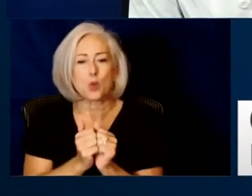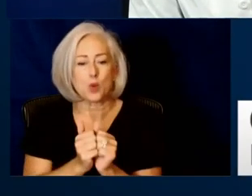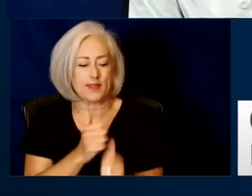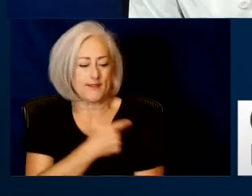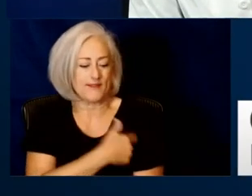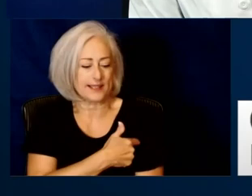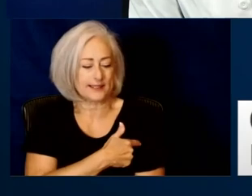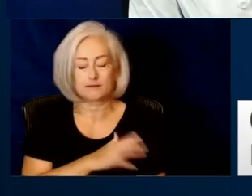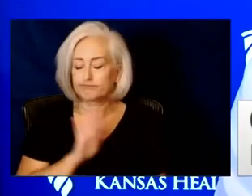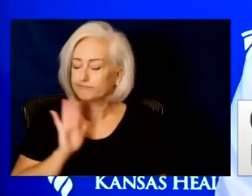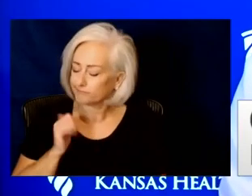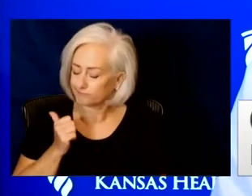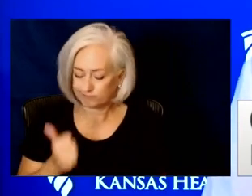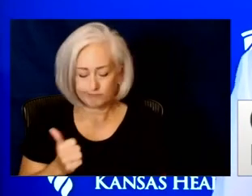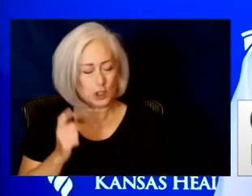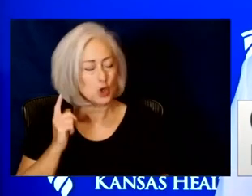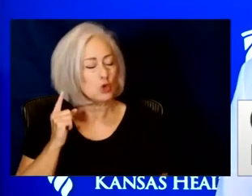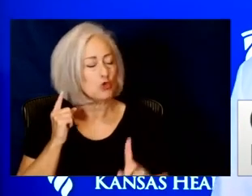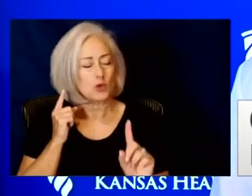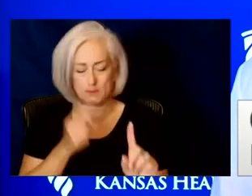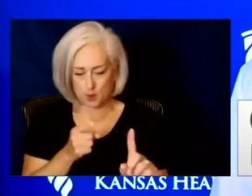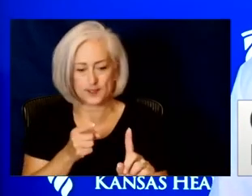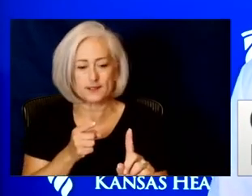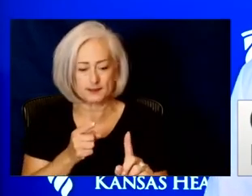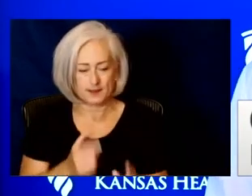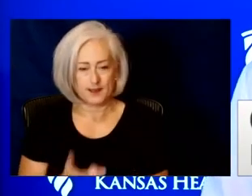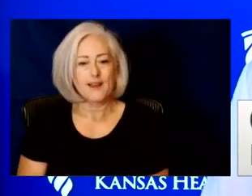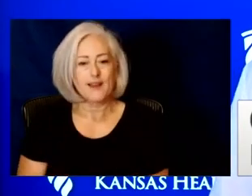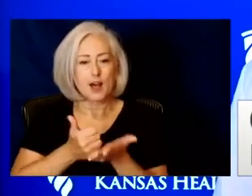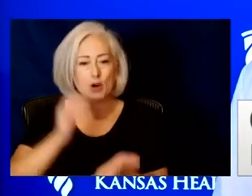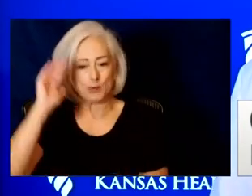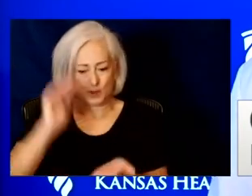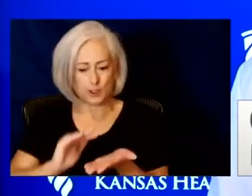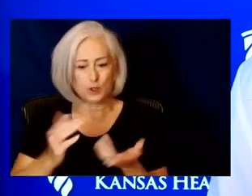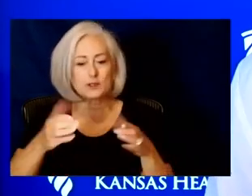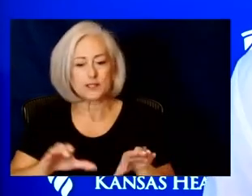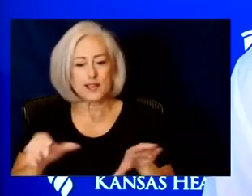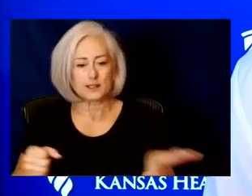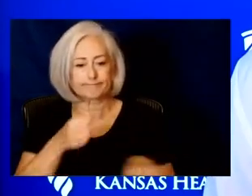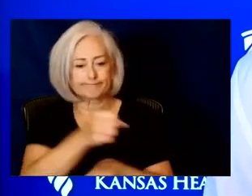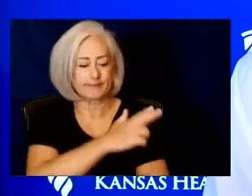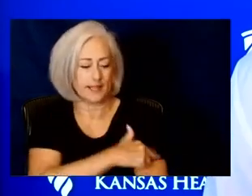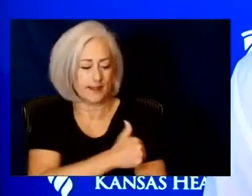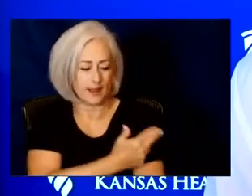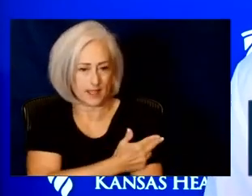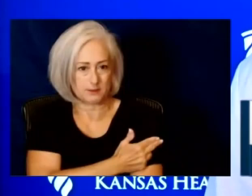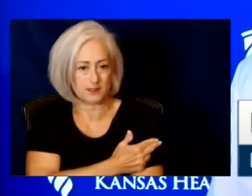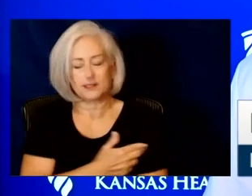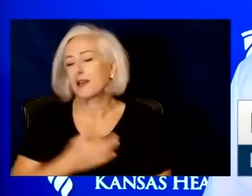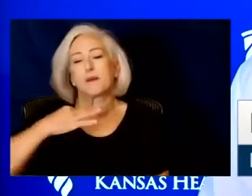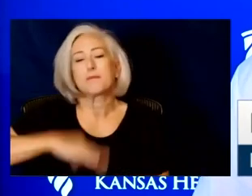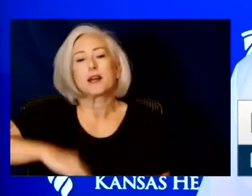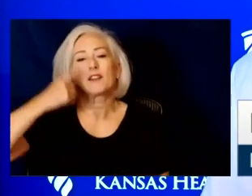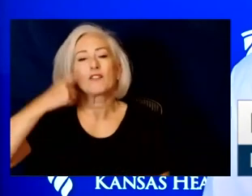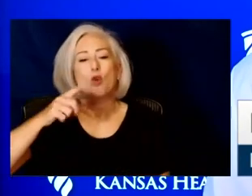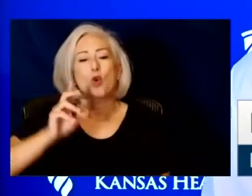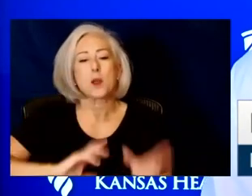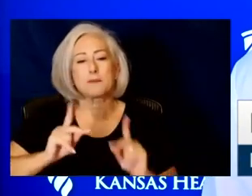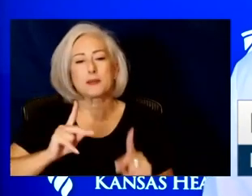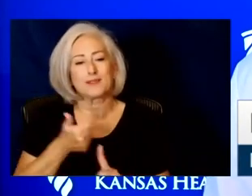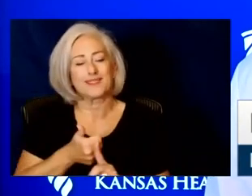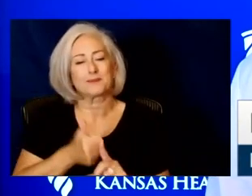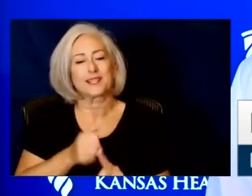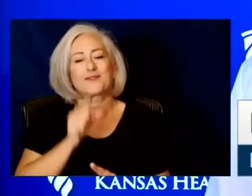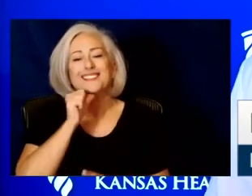You know, it is really to help reduce your chance of hospitalization, and the greatest benefit came from those that were in the study trials that were unvaccinated.